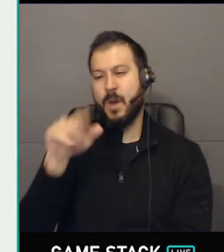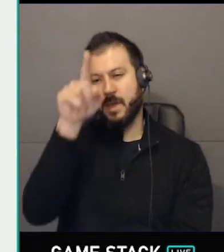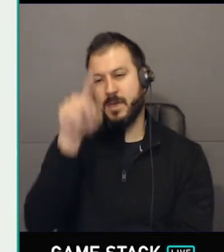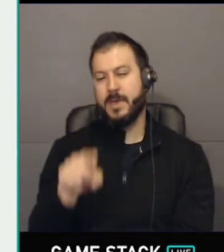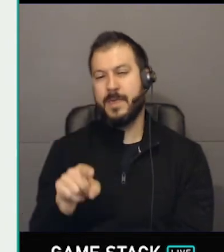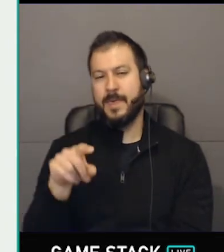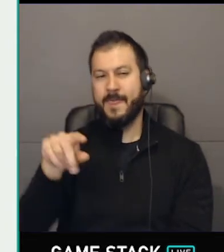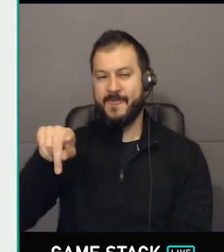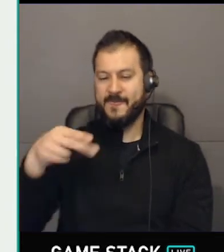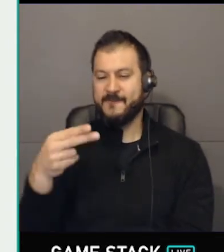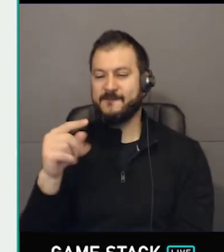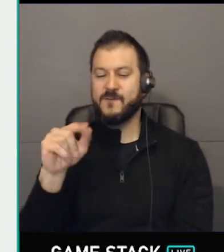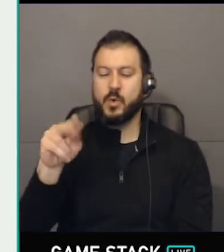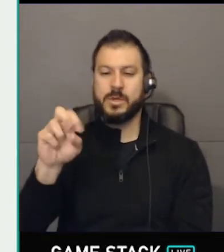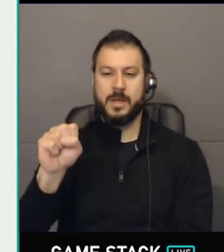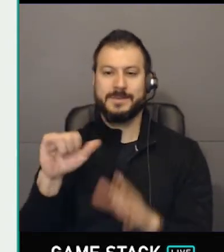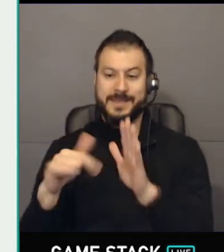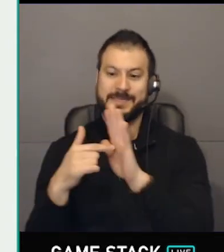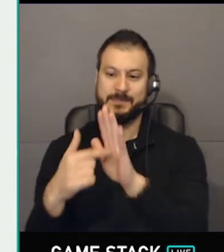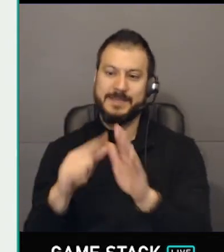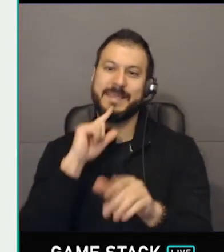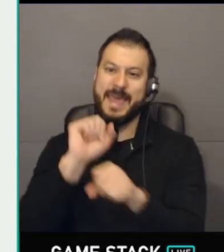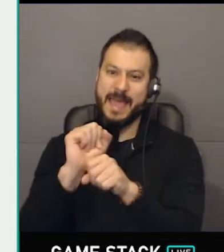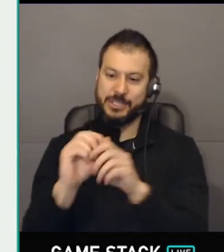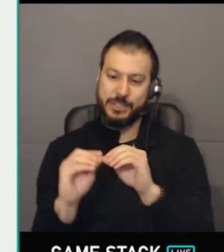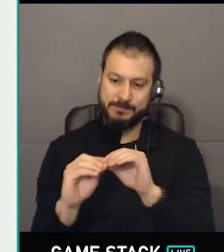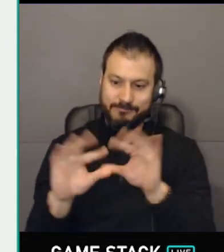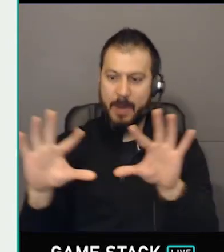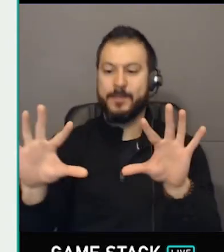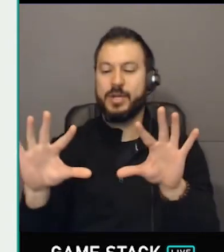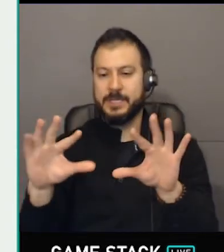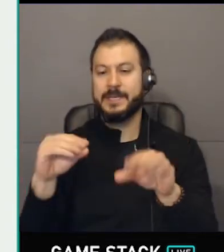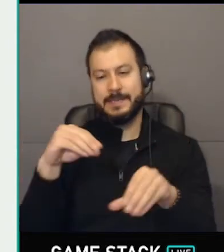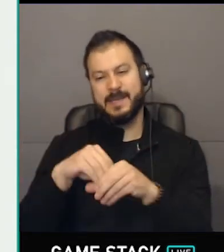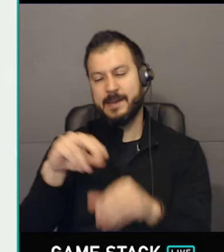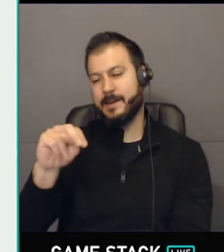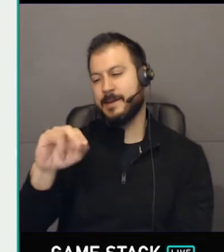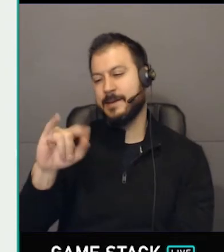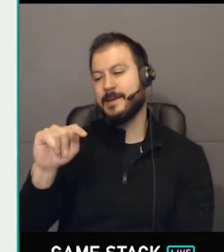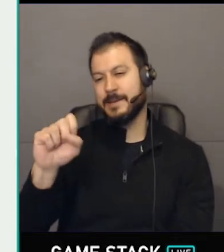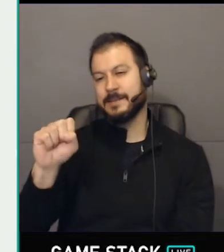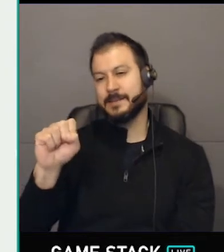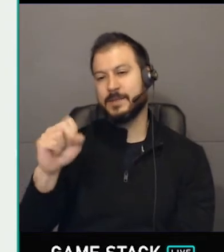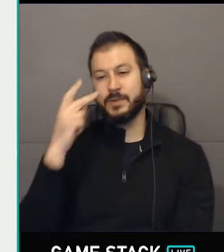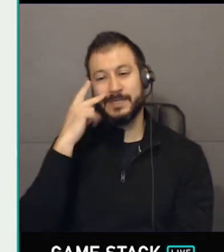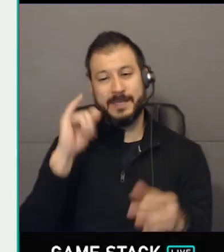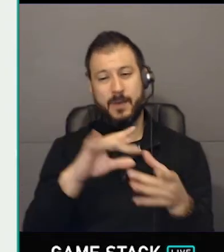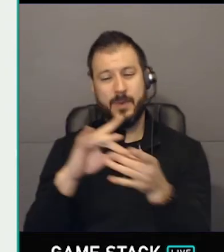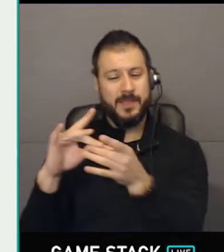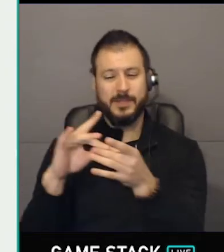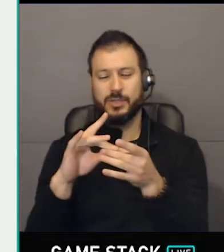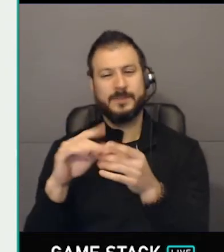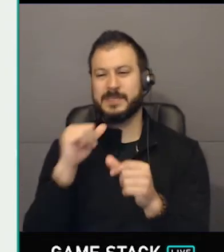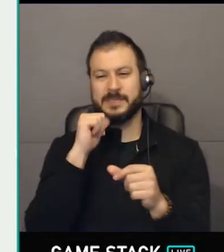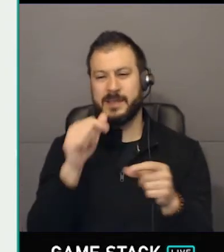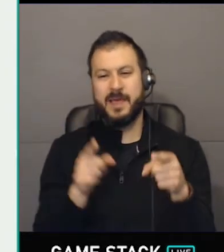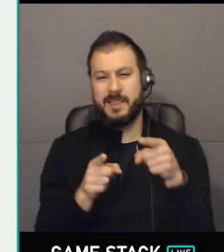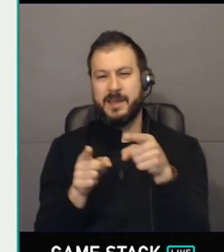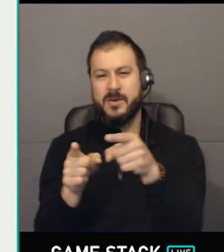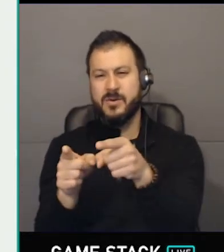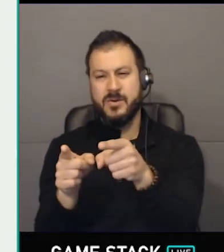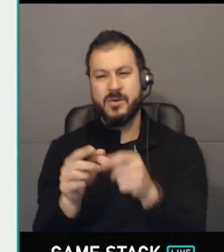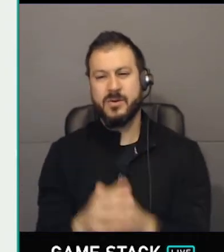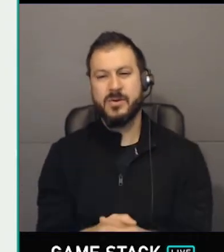photons that the display is actually outputting, also in nits. As you can see, the relationship isn't linear. There